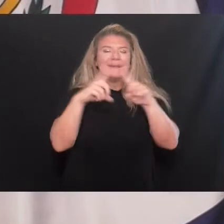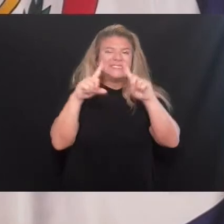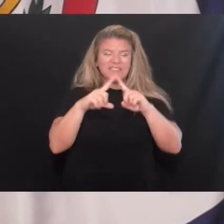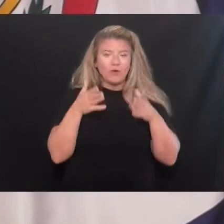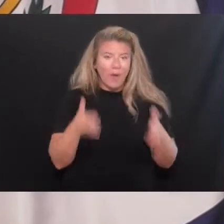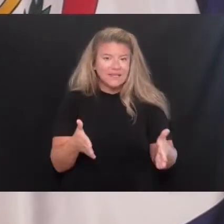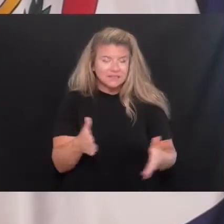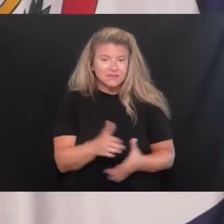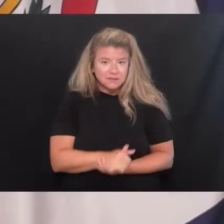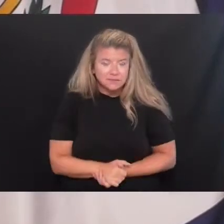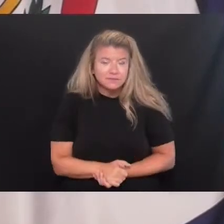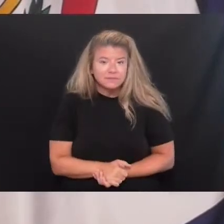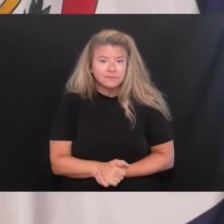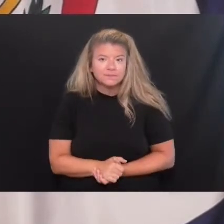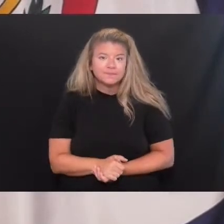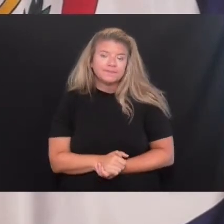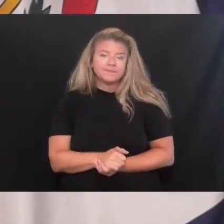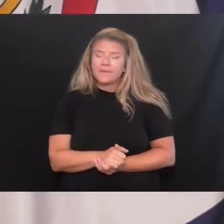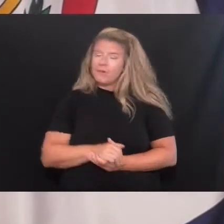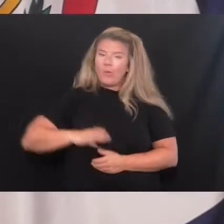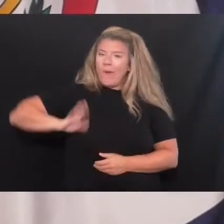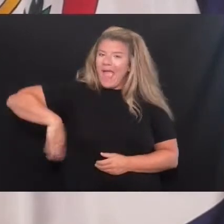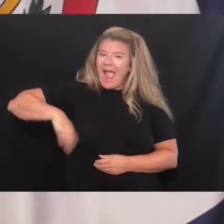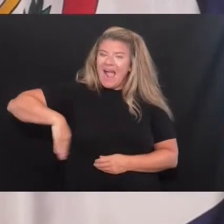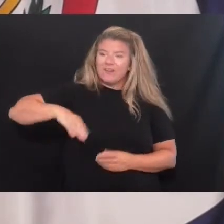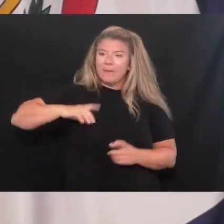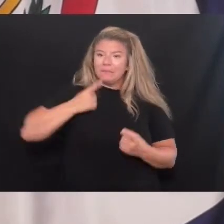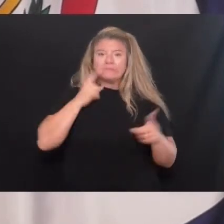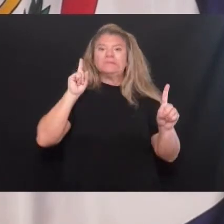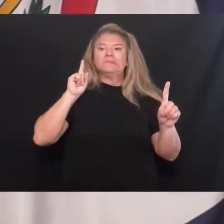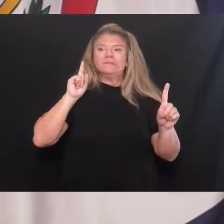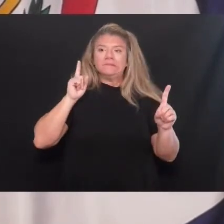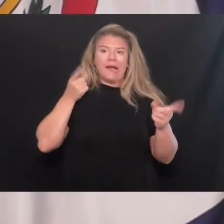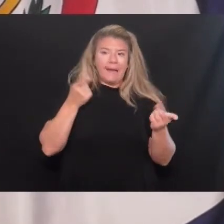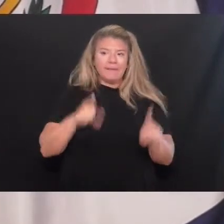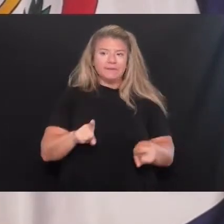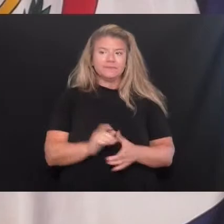everything, but we just haven't been able to achieve yet.